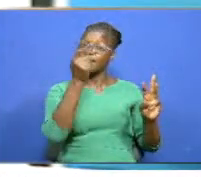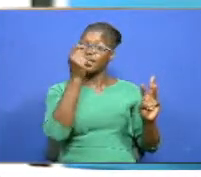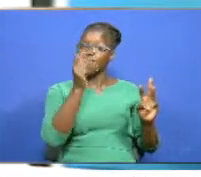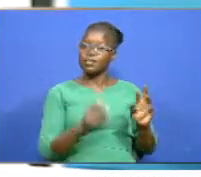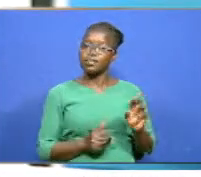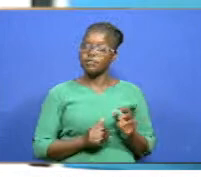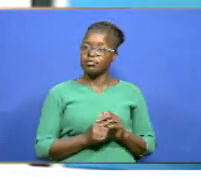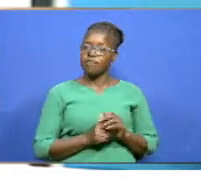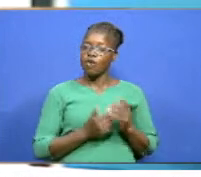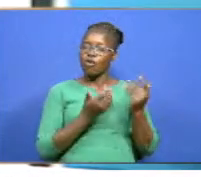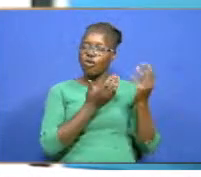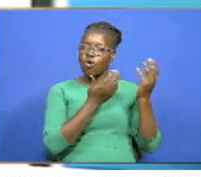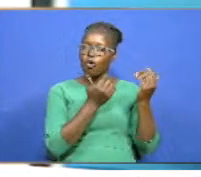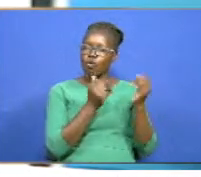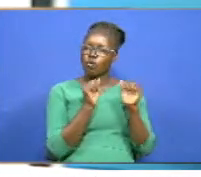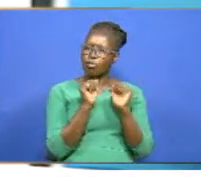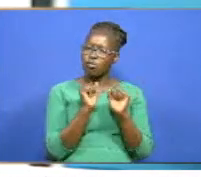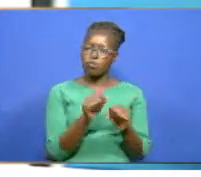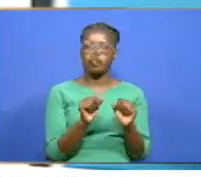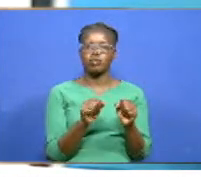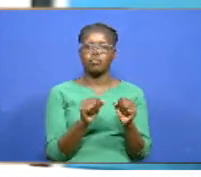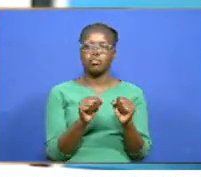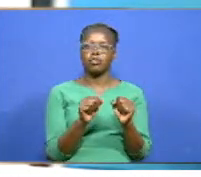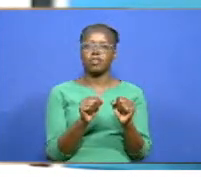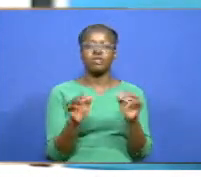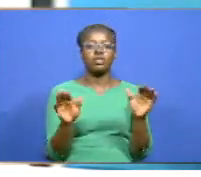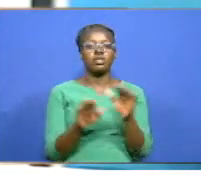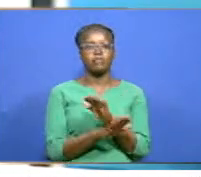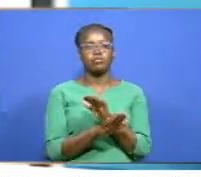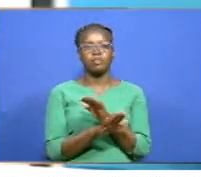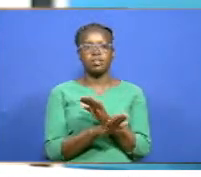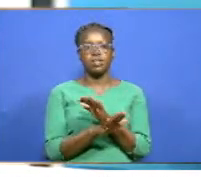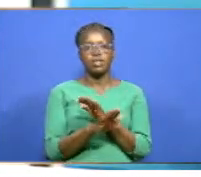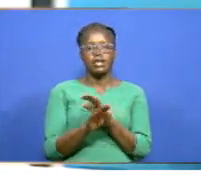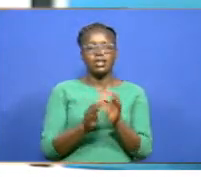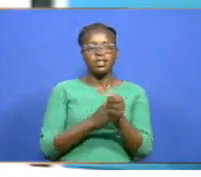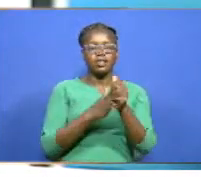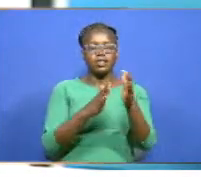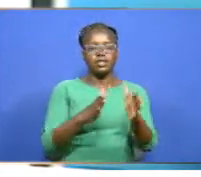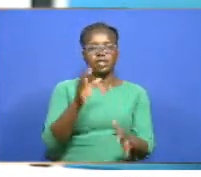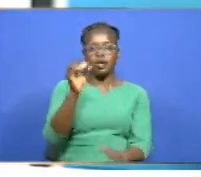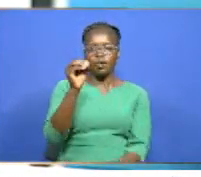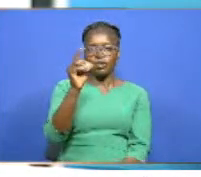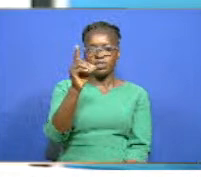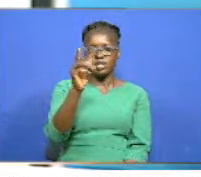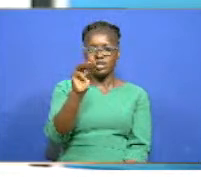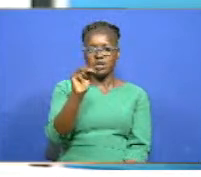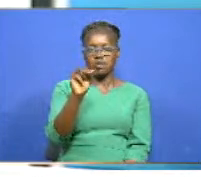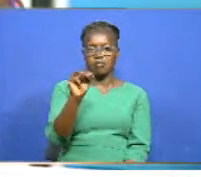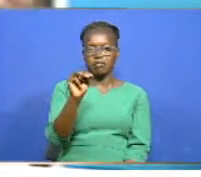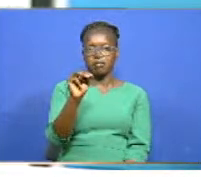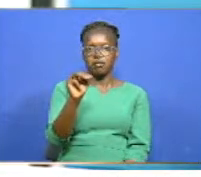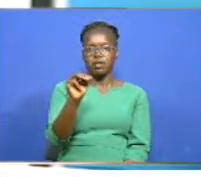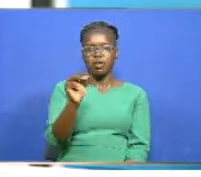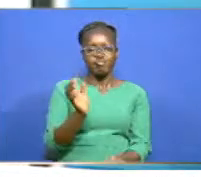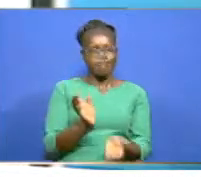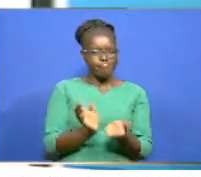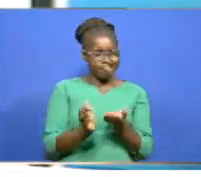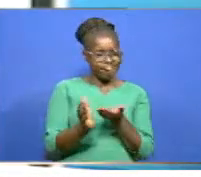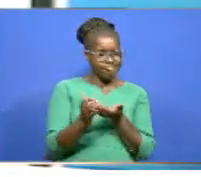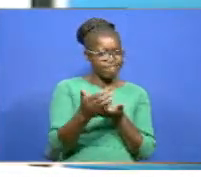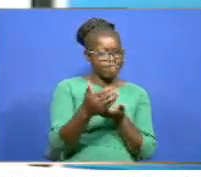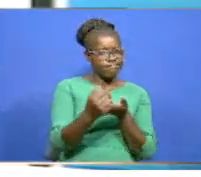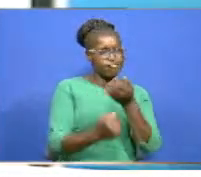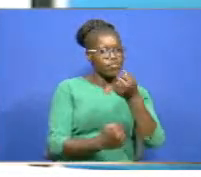the hope that he might be able, being that he's the deputy party leader of ODM, he can be able to galvanize the support